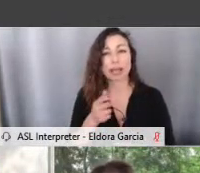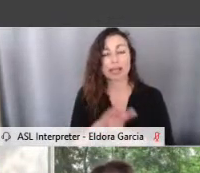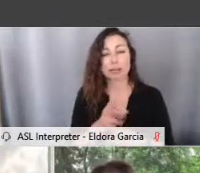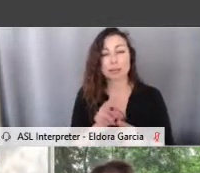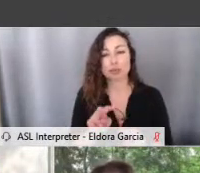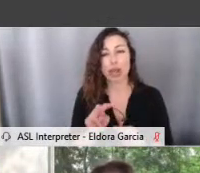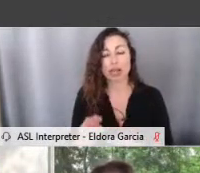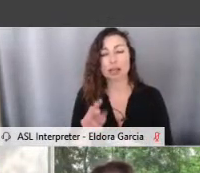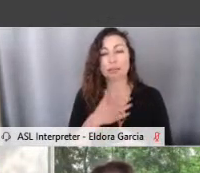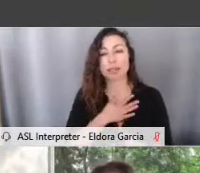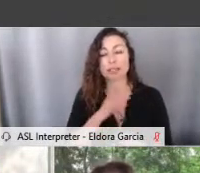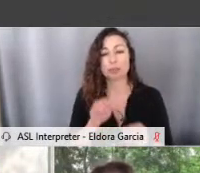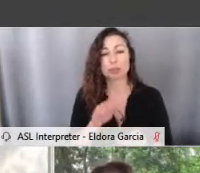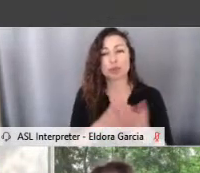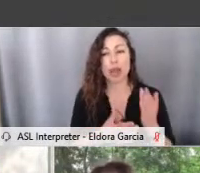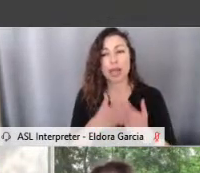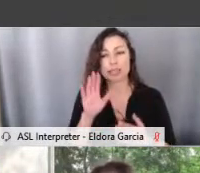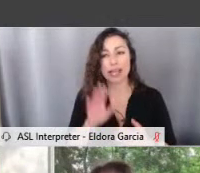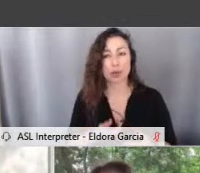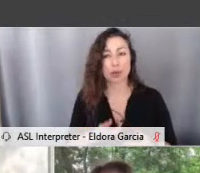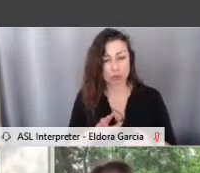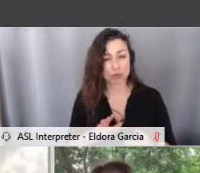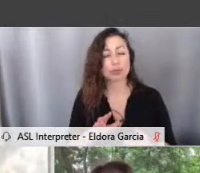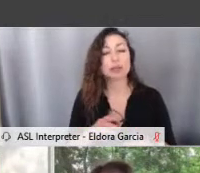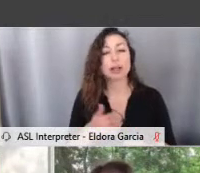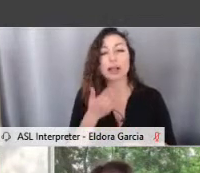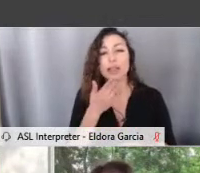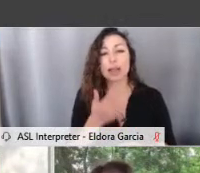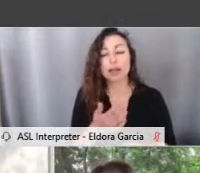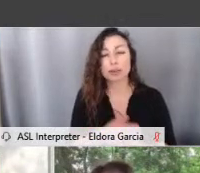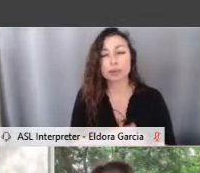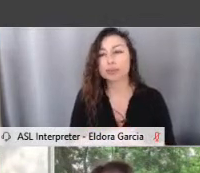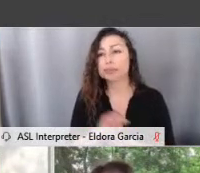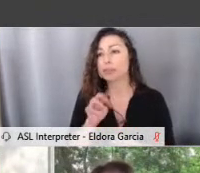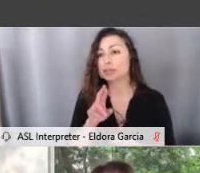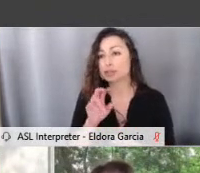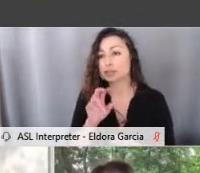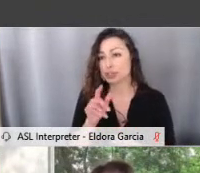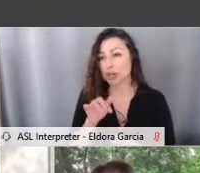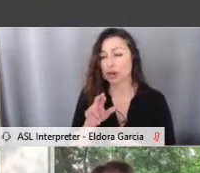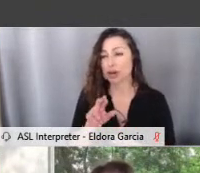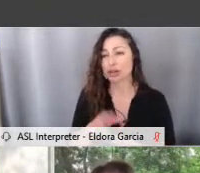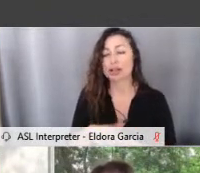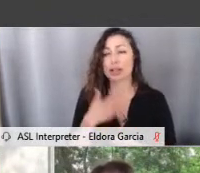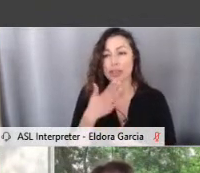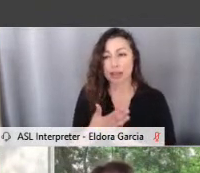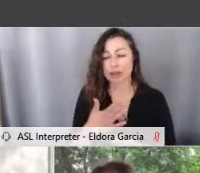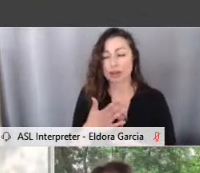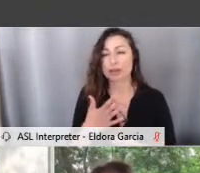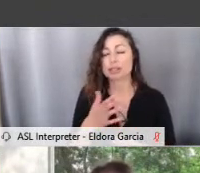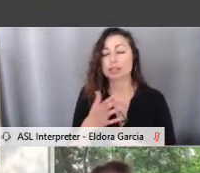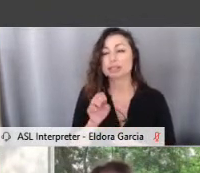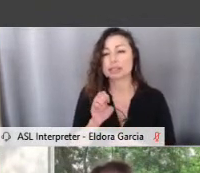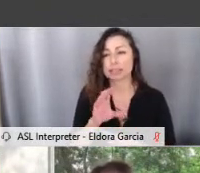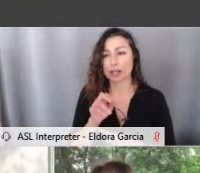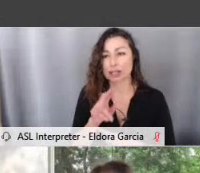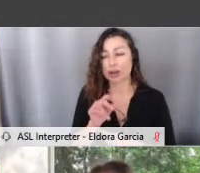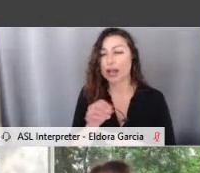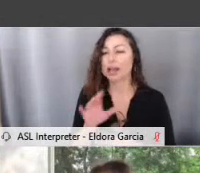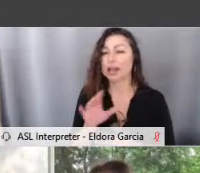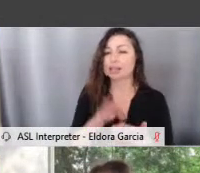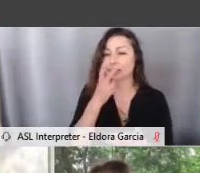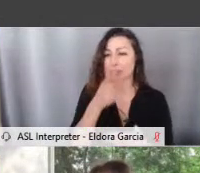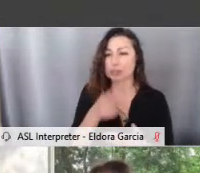track. Representative Roybal Caballero. Thank you, Mr. Chair, and thank you, Secretary, and nice to see you, Ms.